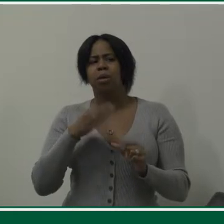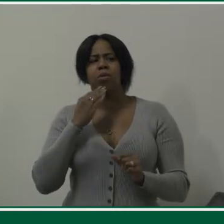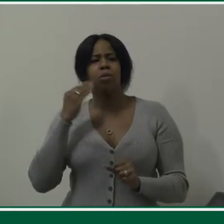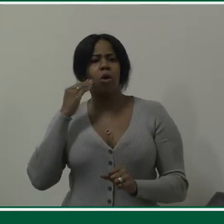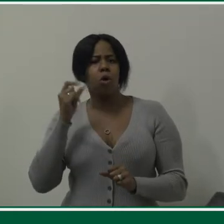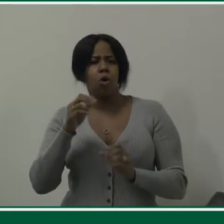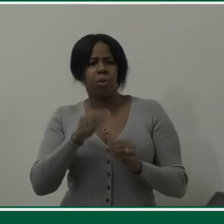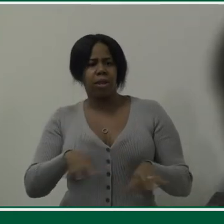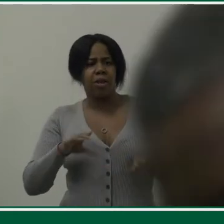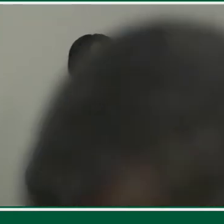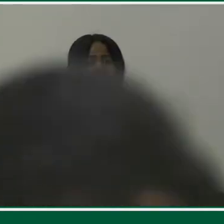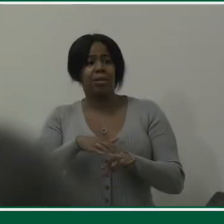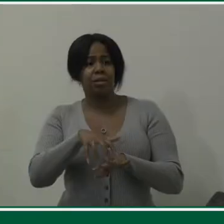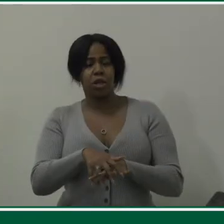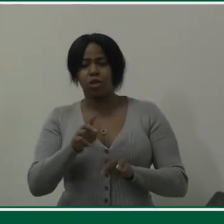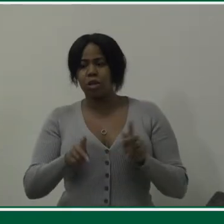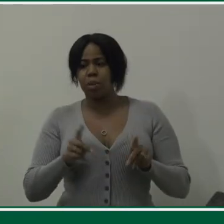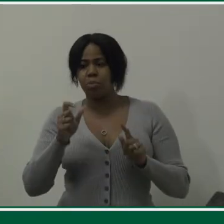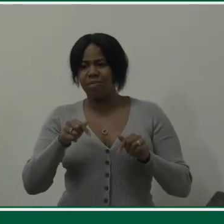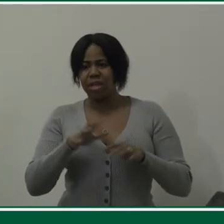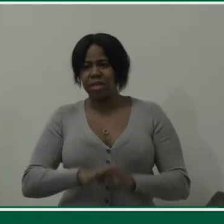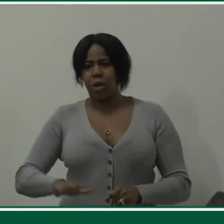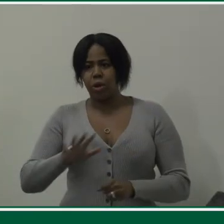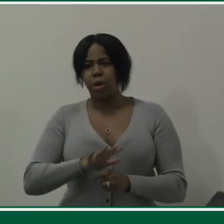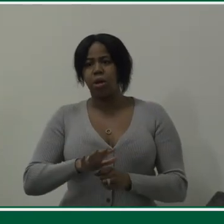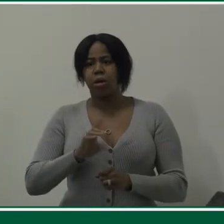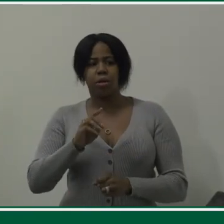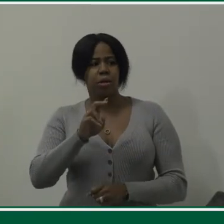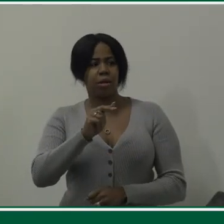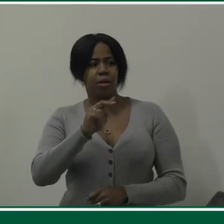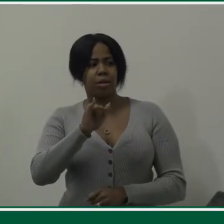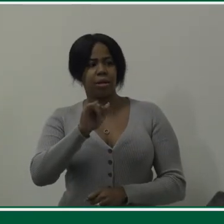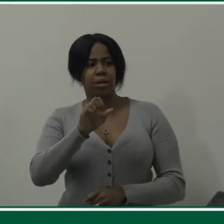homeland of the indigenous people of this area, the Nisim,